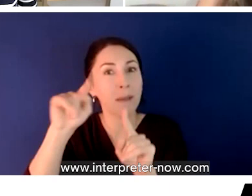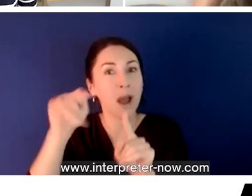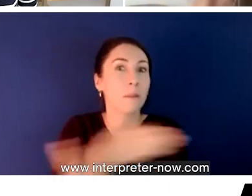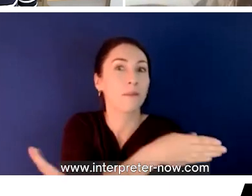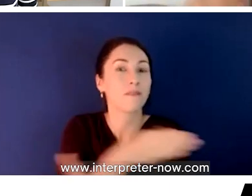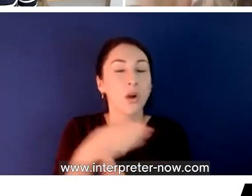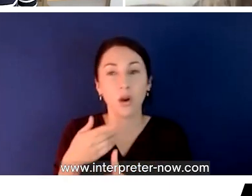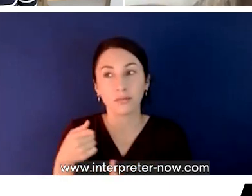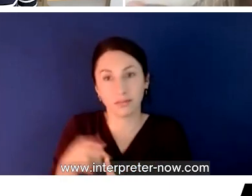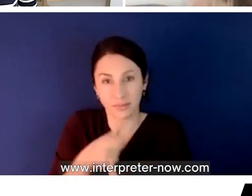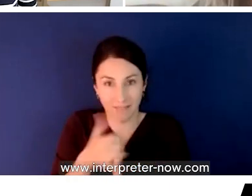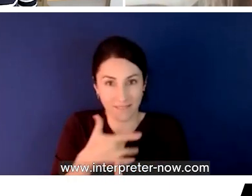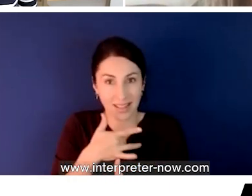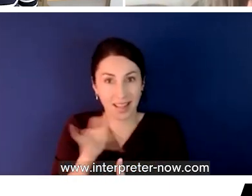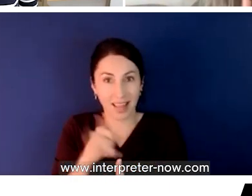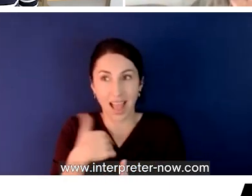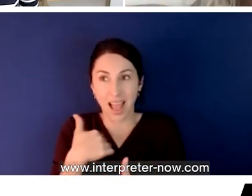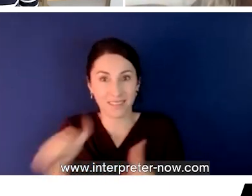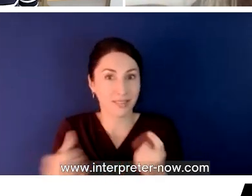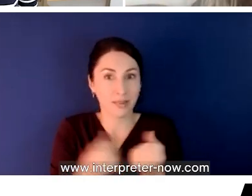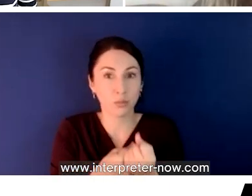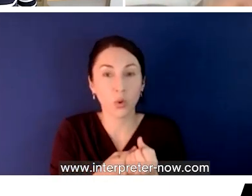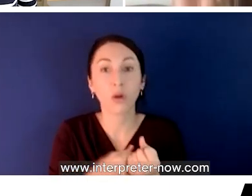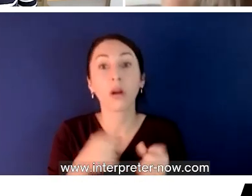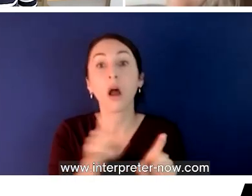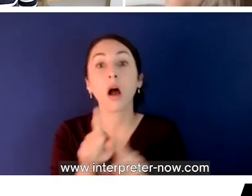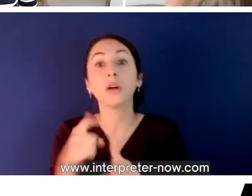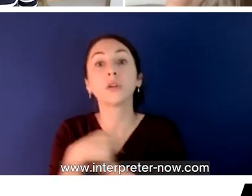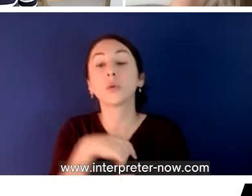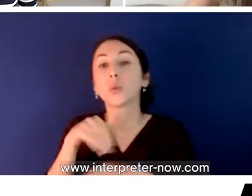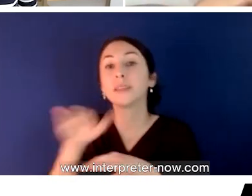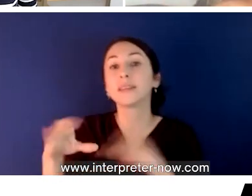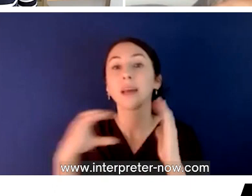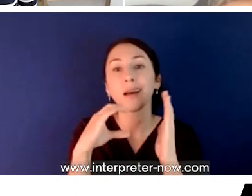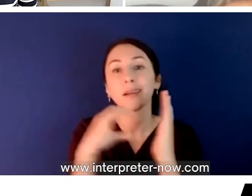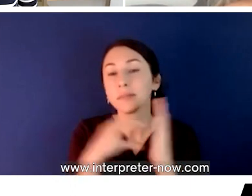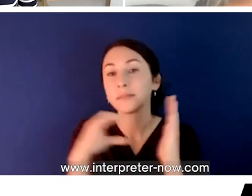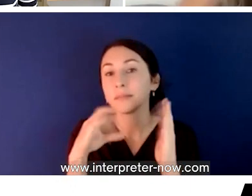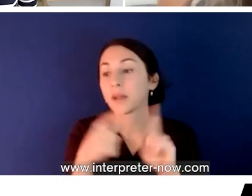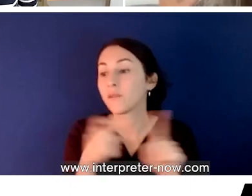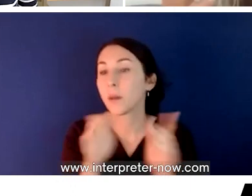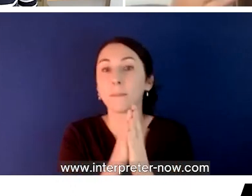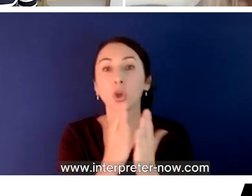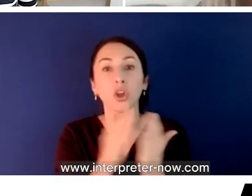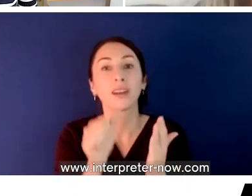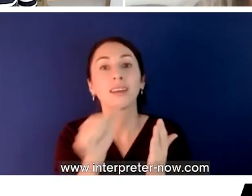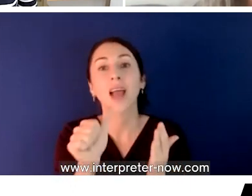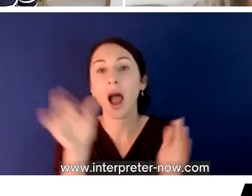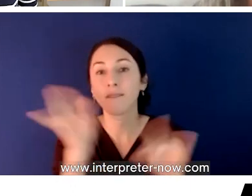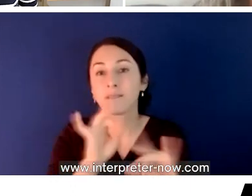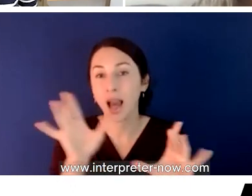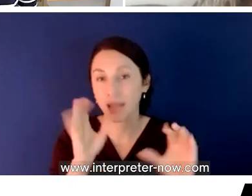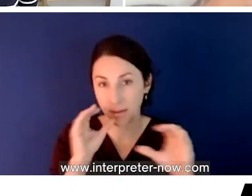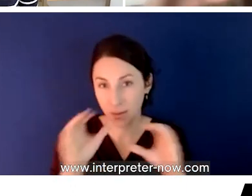support. The other thing we ended up doing is we sent her an excerpt of the book Nonviolent